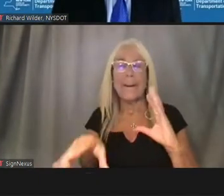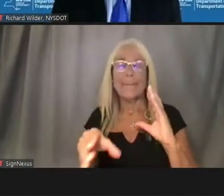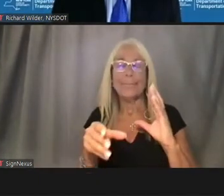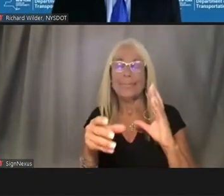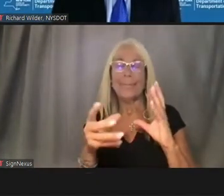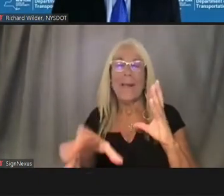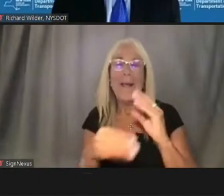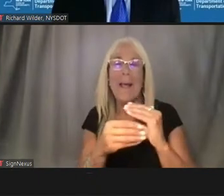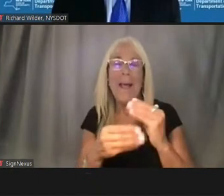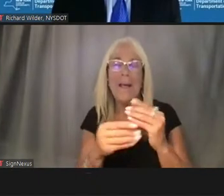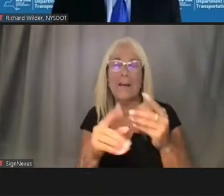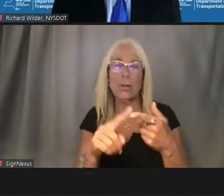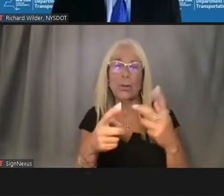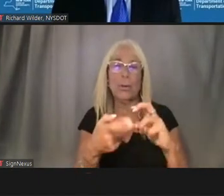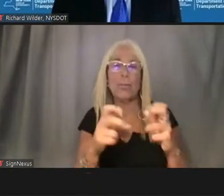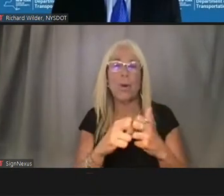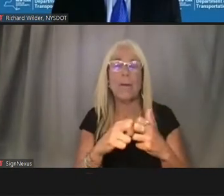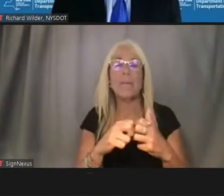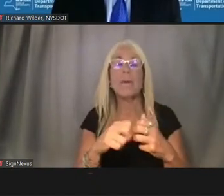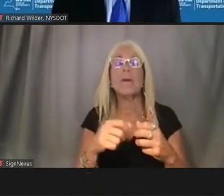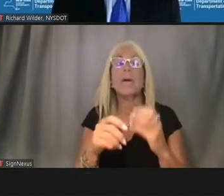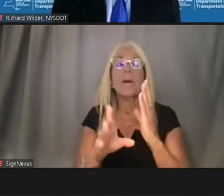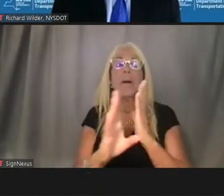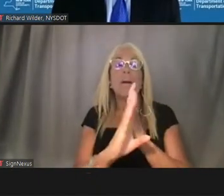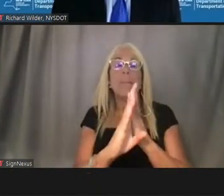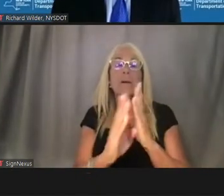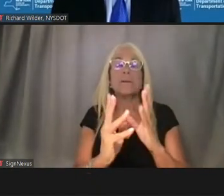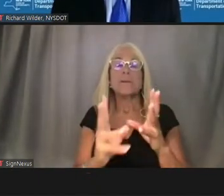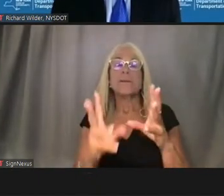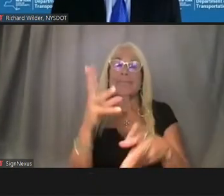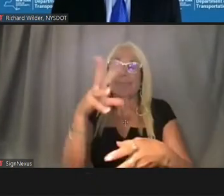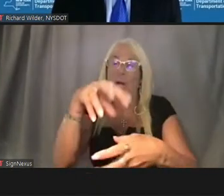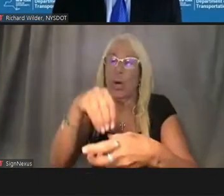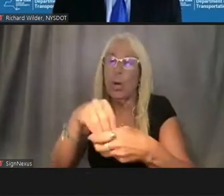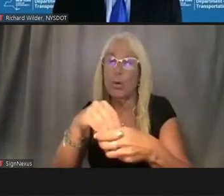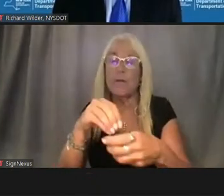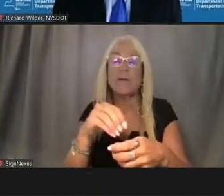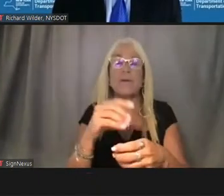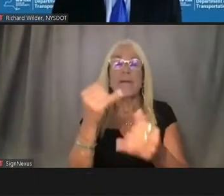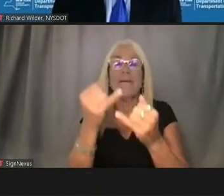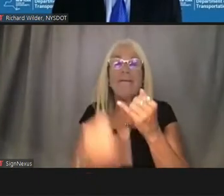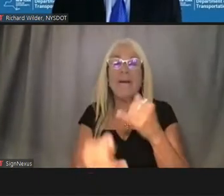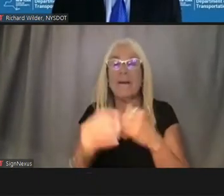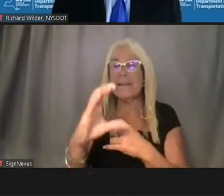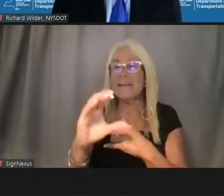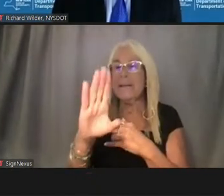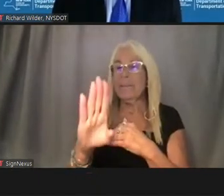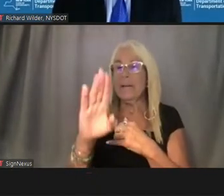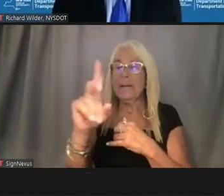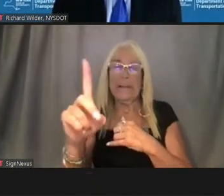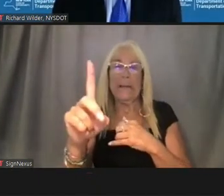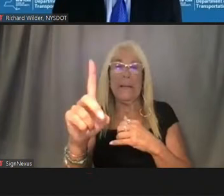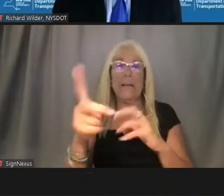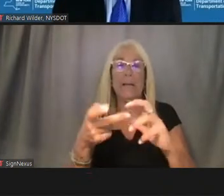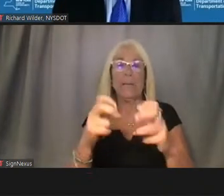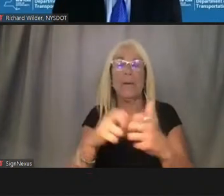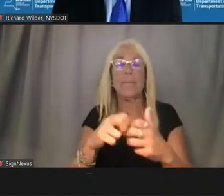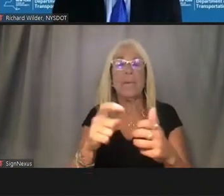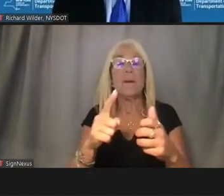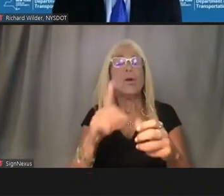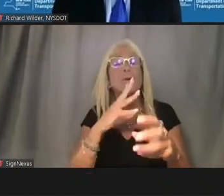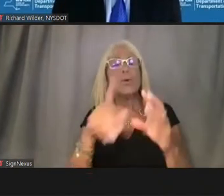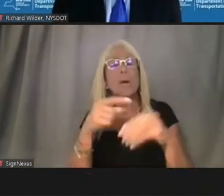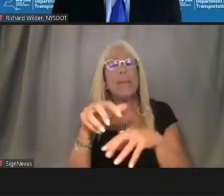an exemption for All Buses be built into the final CBD tolling program let's talk about congestion I took this opportunity